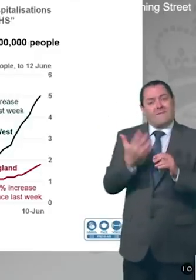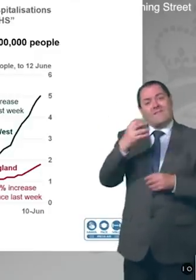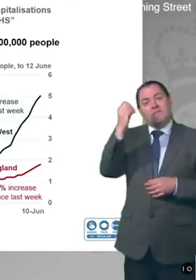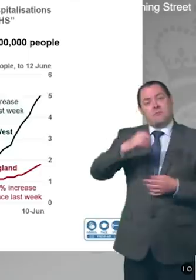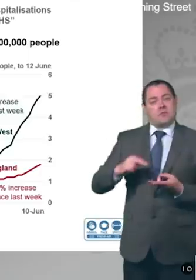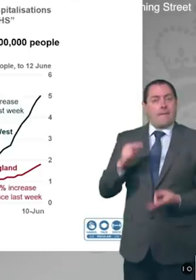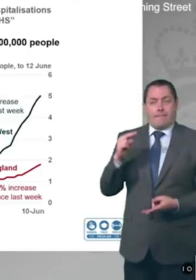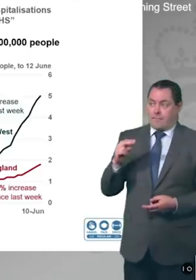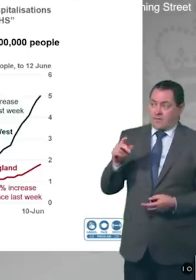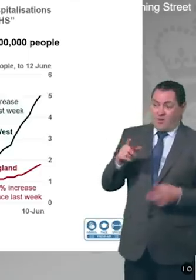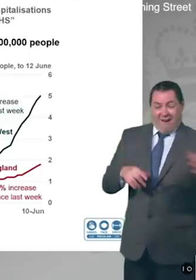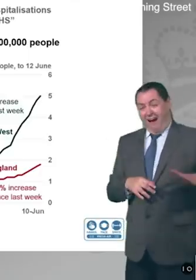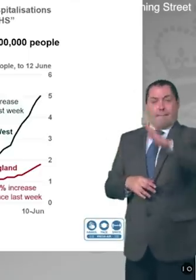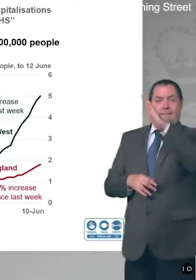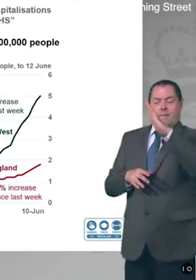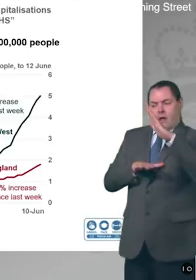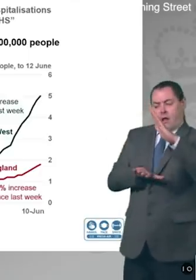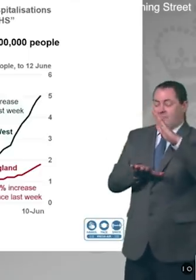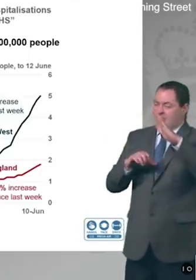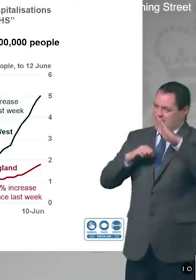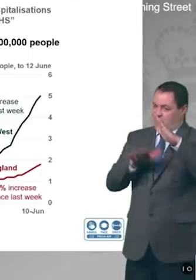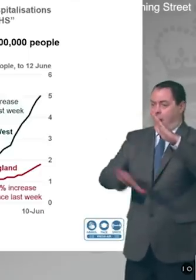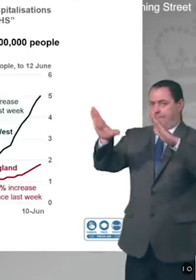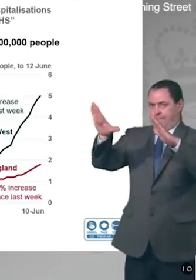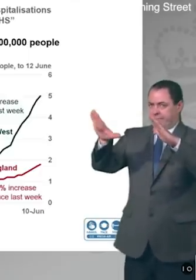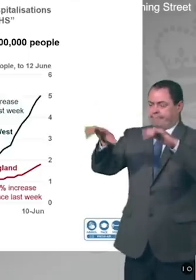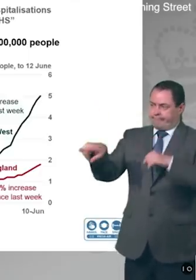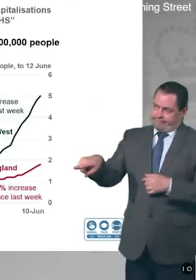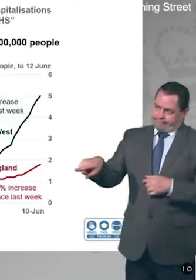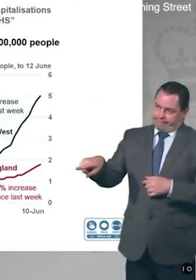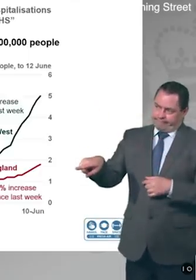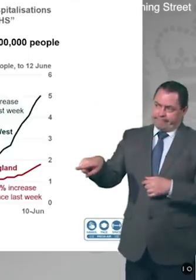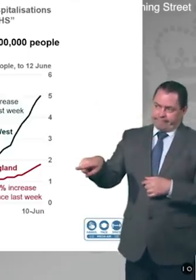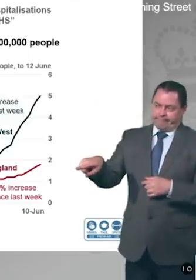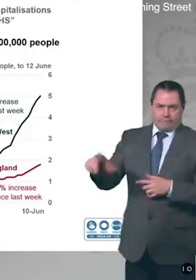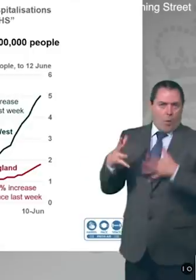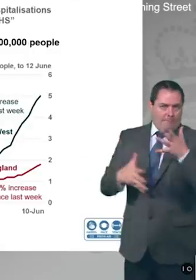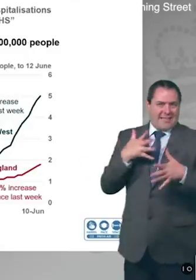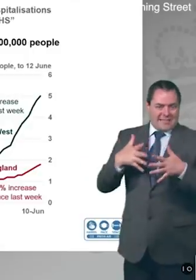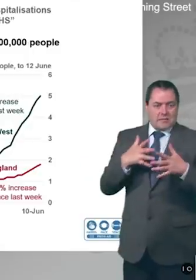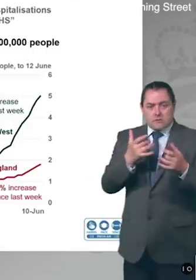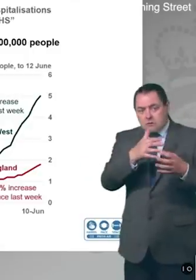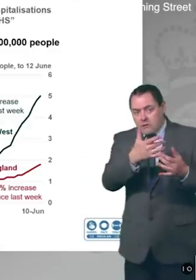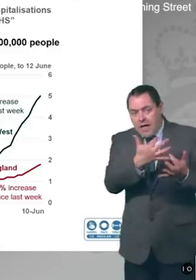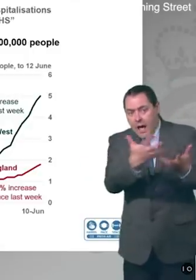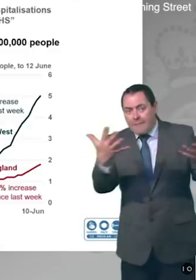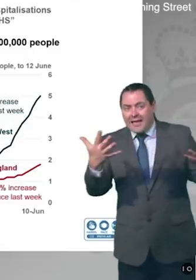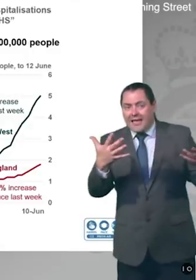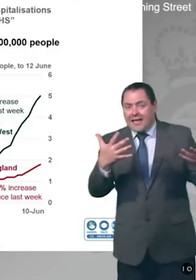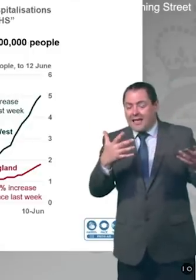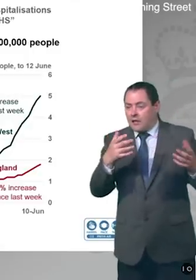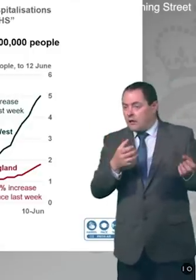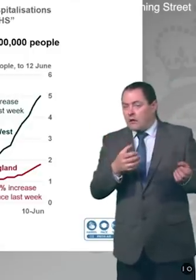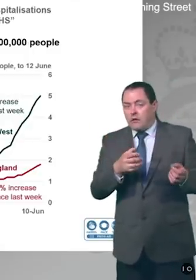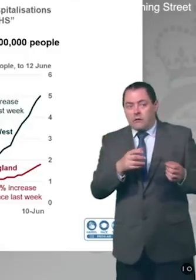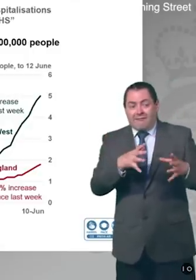the hospitalisations are following, but with a delay, the number of cases. So although we do not think an immediate overwhelming